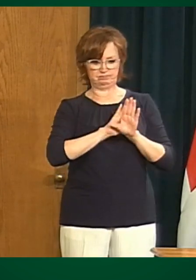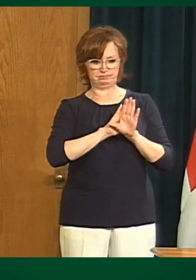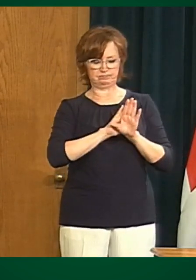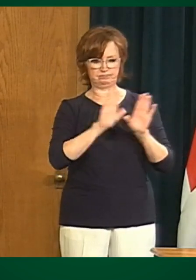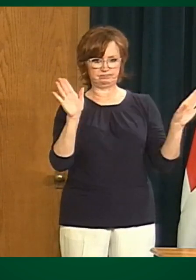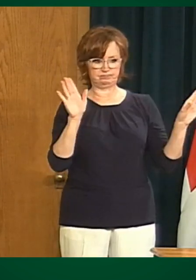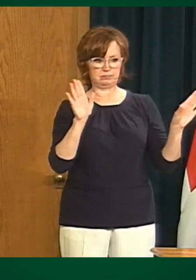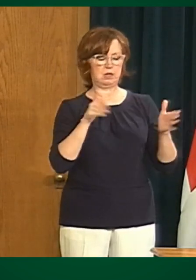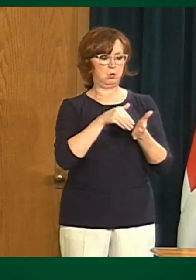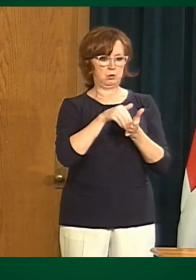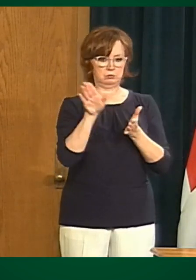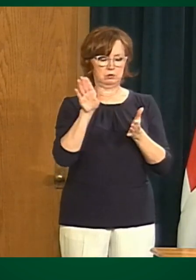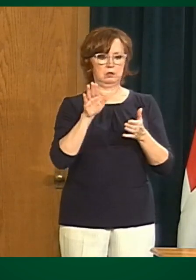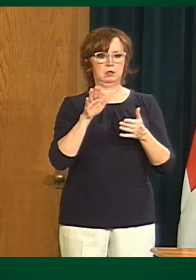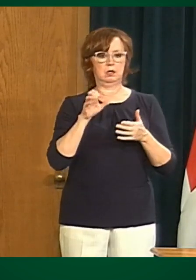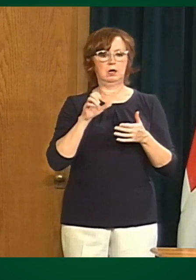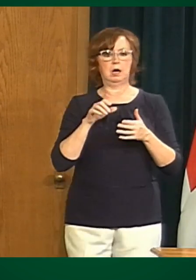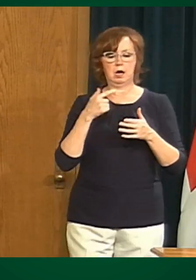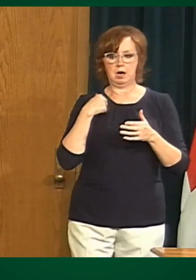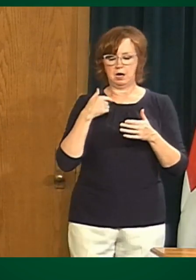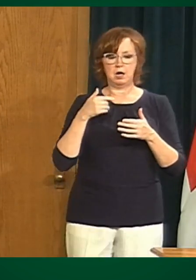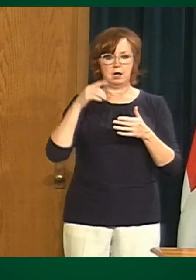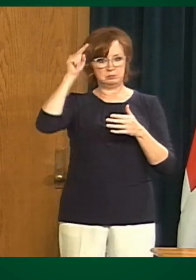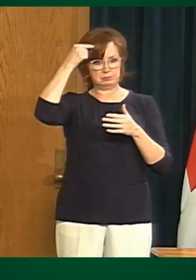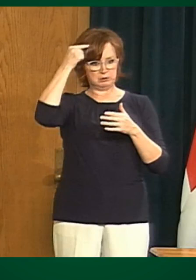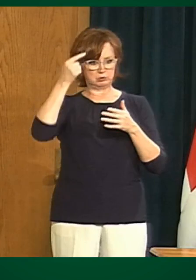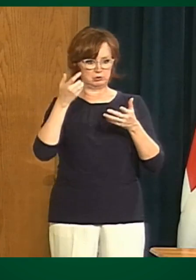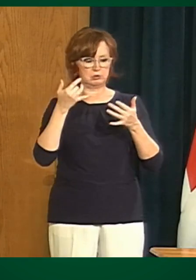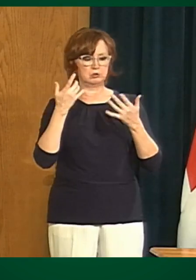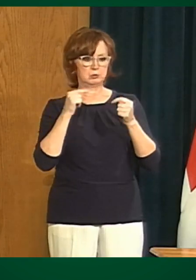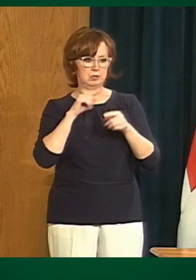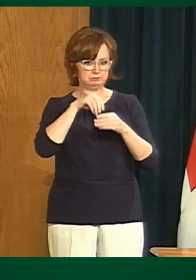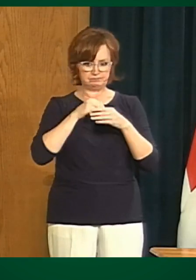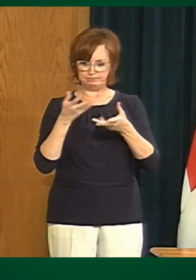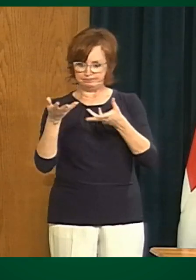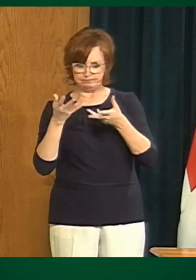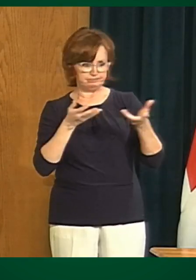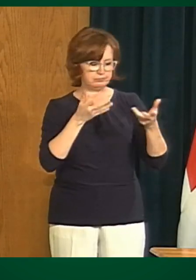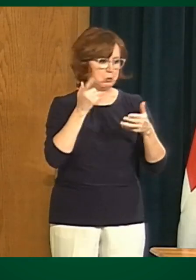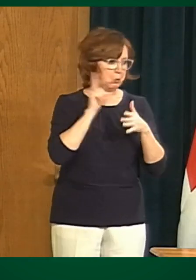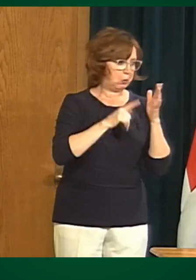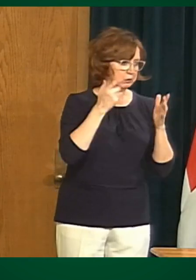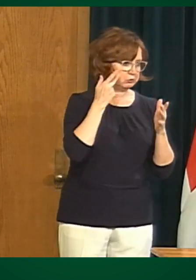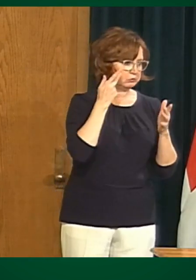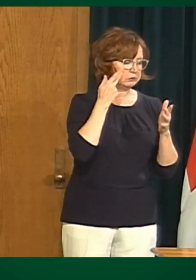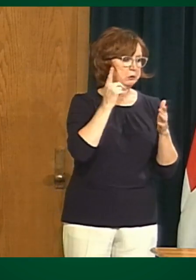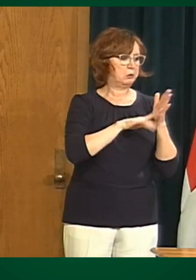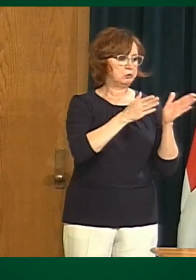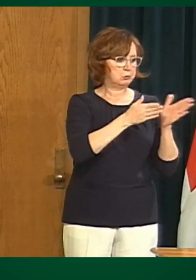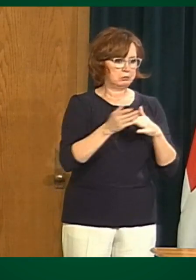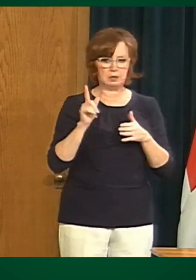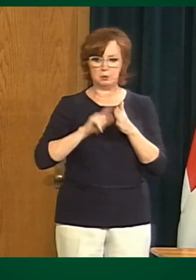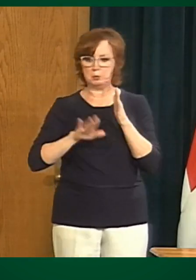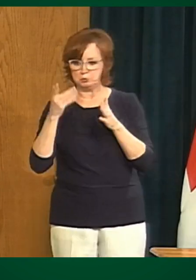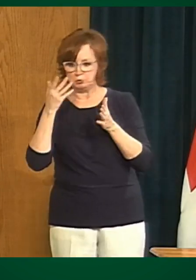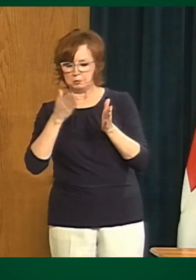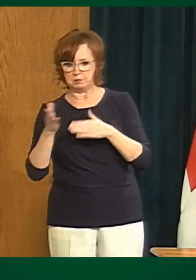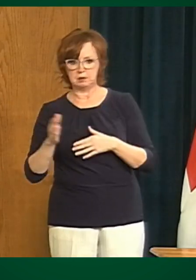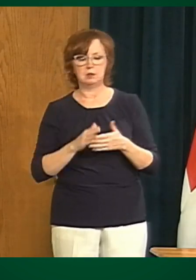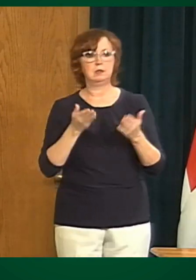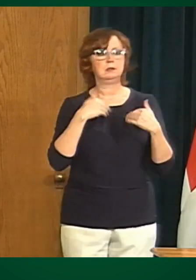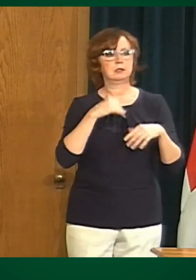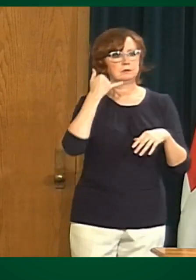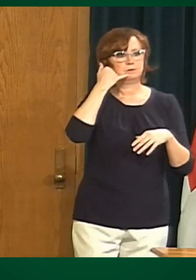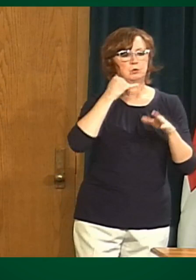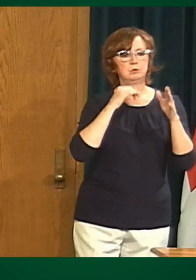what the next steps are from their perspective. We'll take our next question from the phone line, operator. We have Lisa Schick